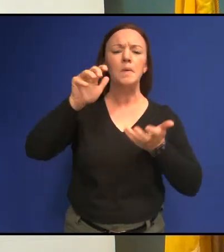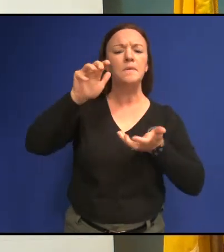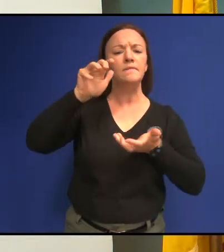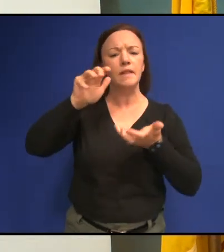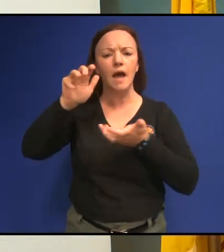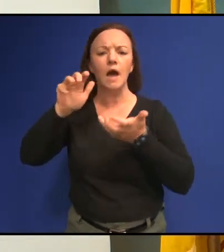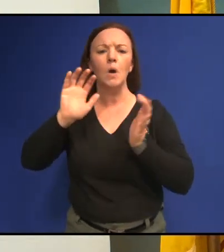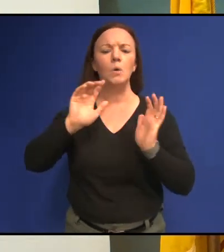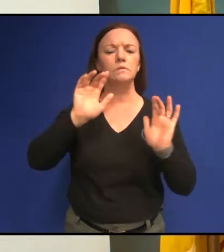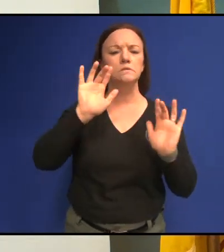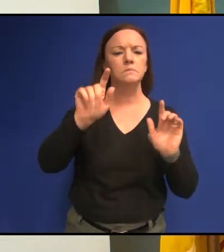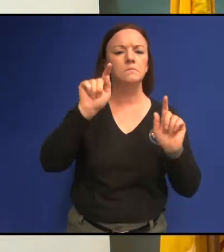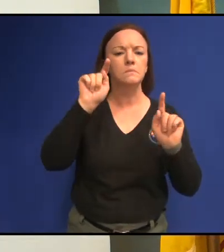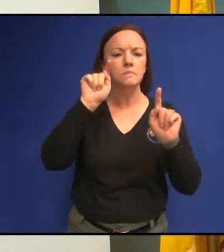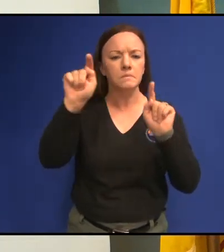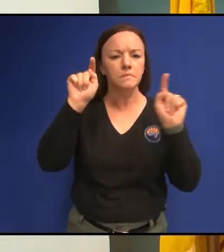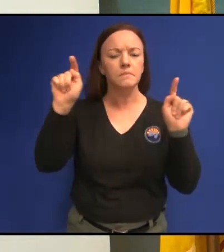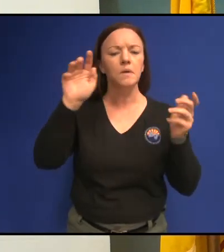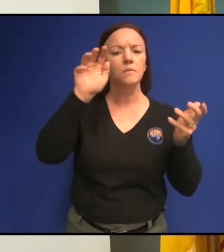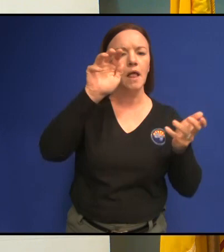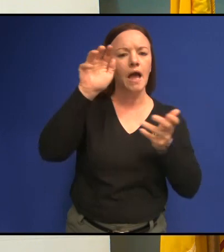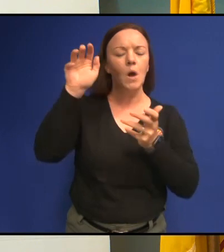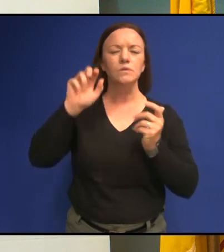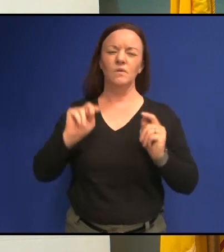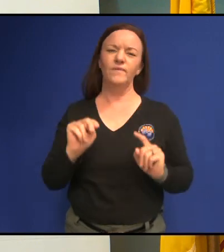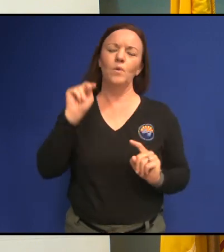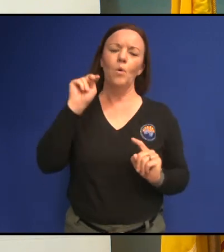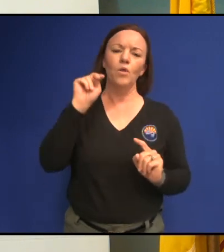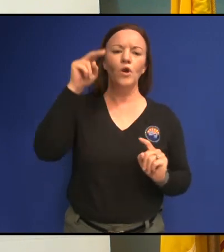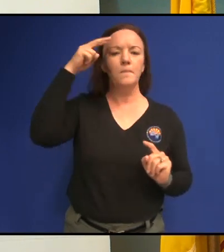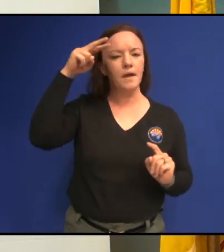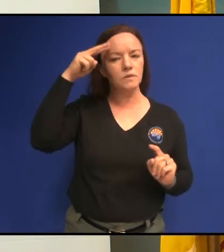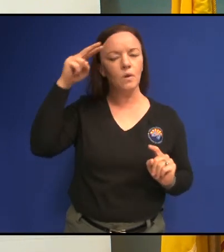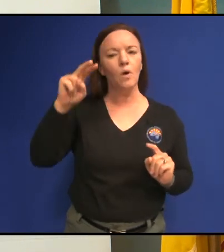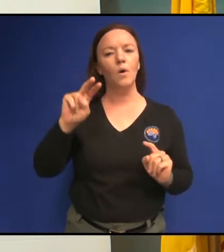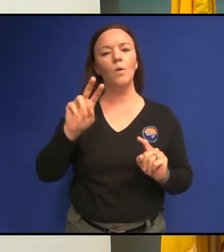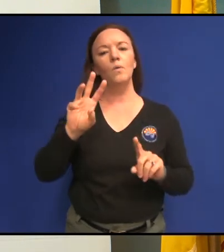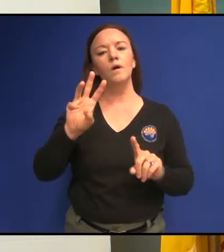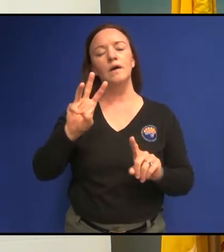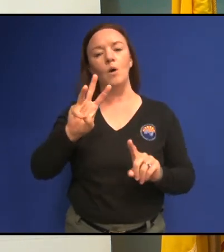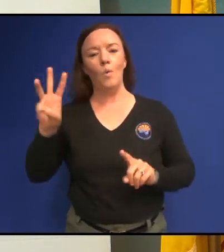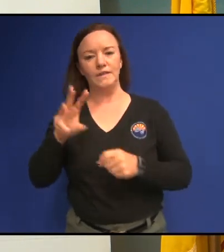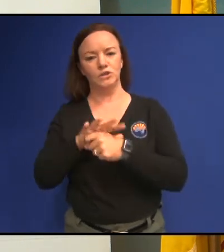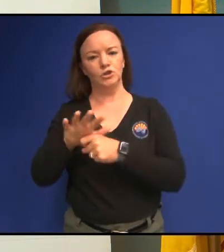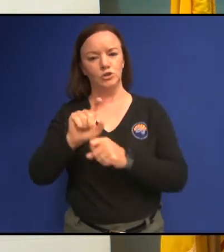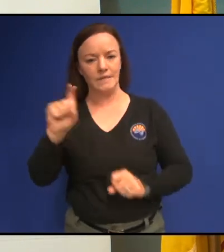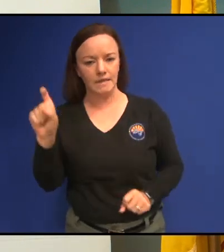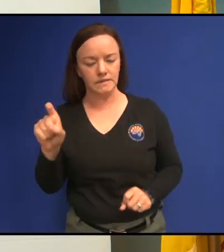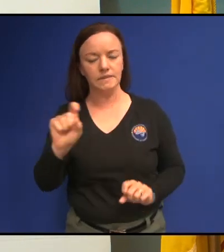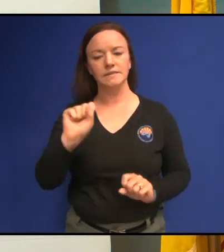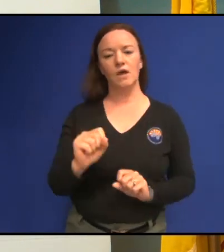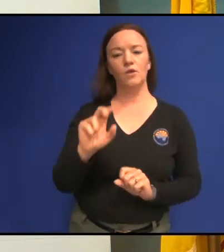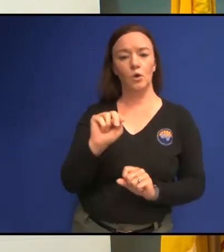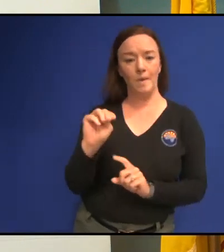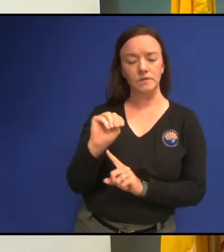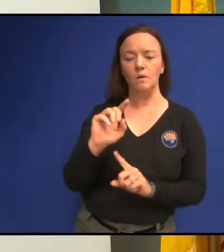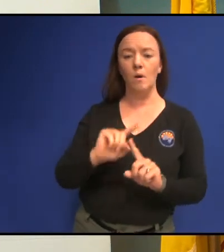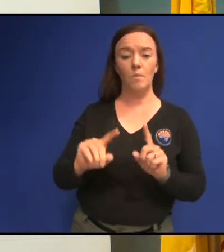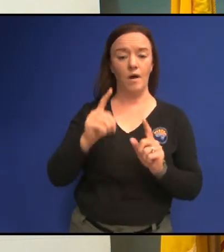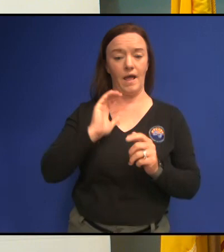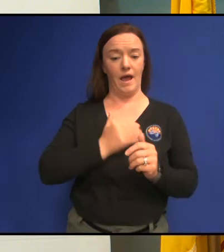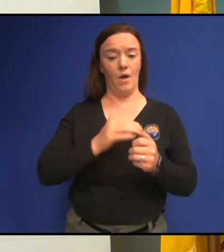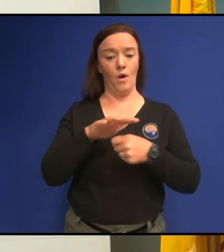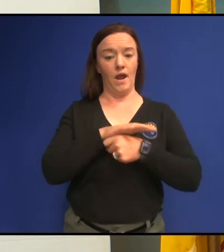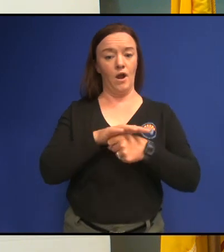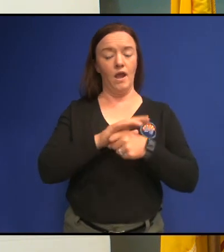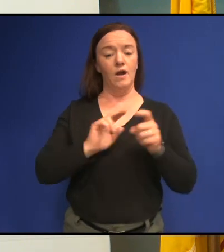here over northern Mexico, West Texas, and southern New Mexico. But as far as our area goes here across